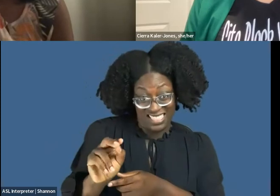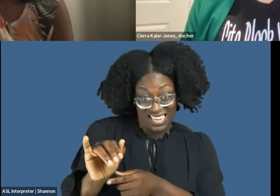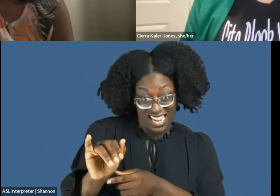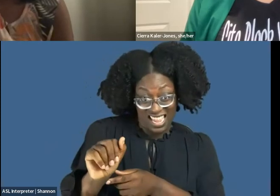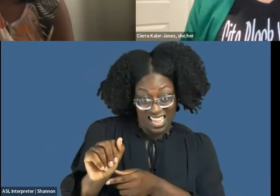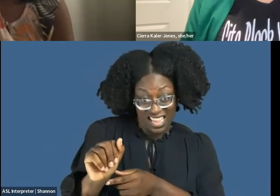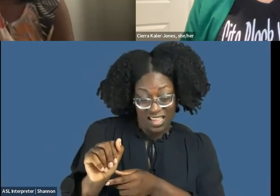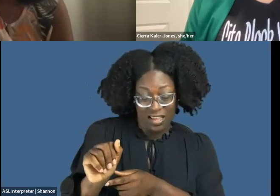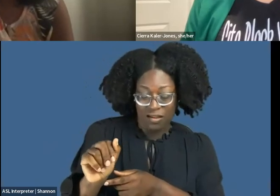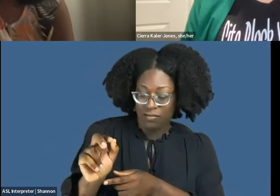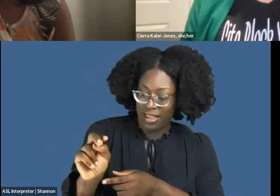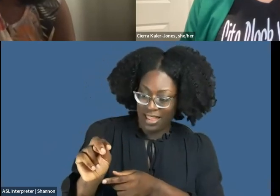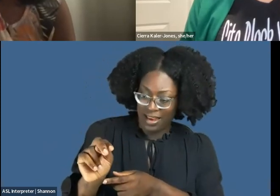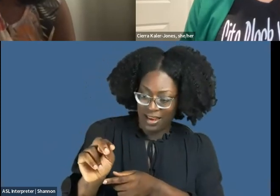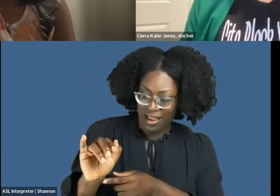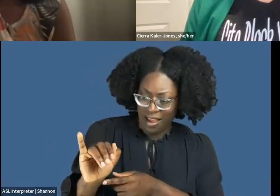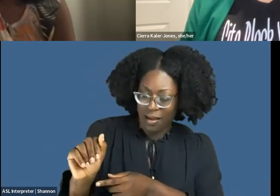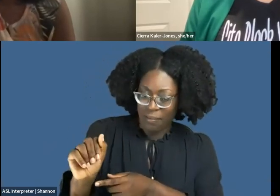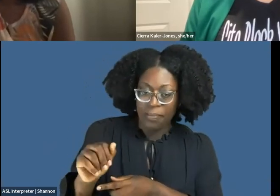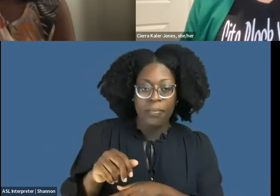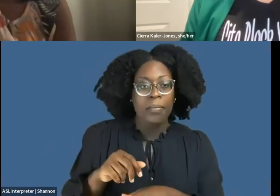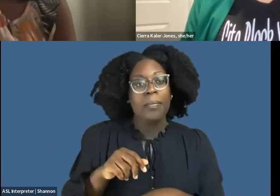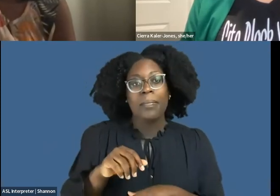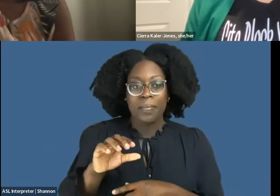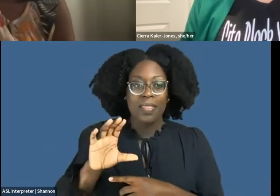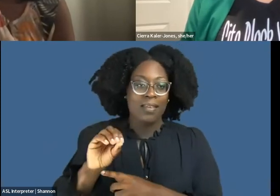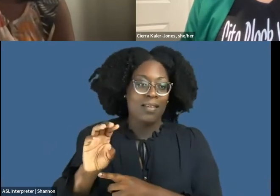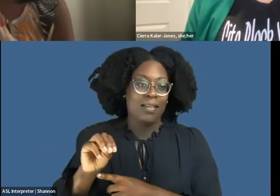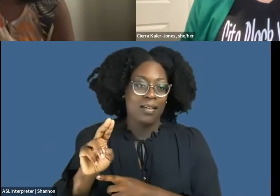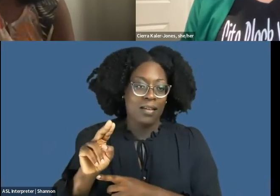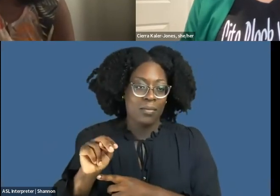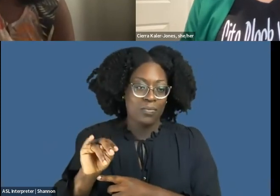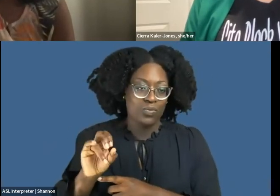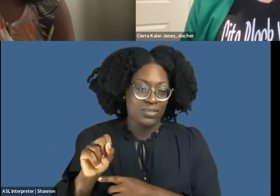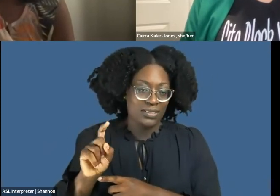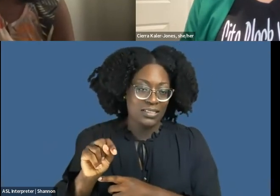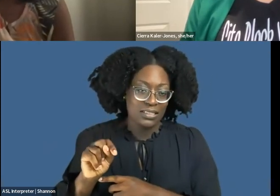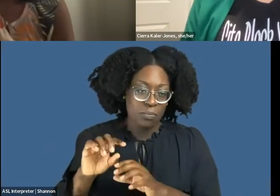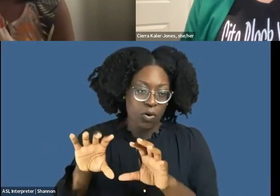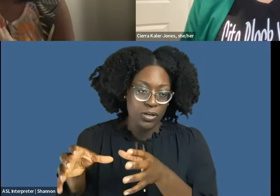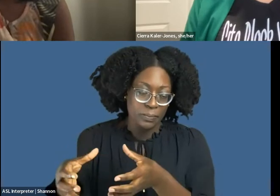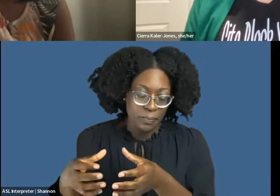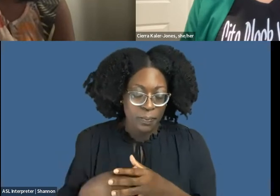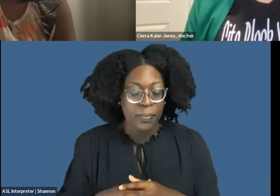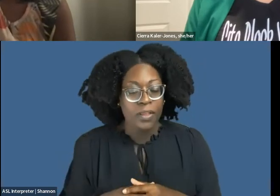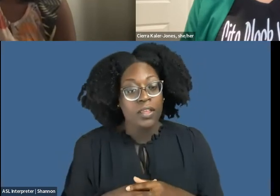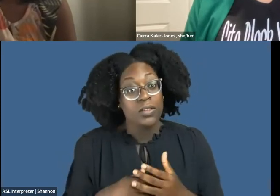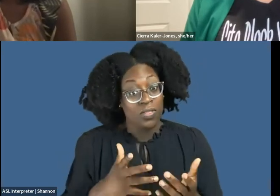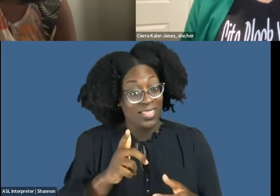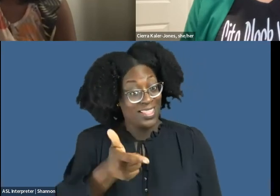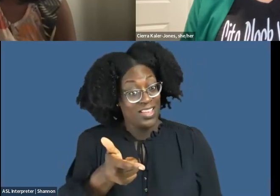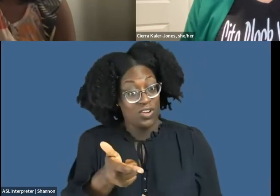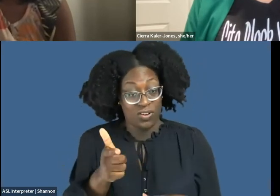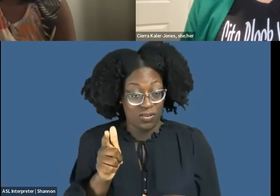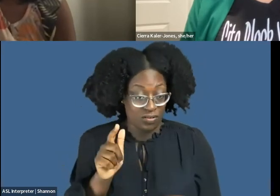Audley Moore who are dyed-in-the-wool Black nationalists? Well, in the late 1920s, they declare Black people are a nation